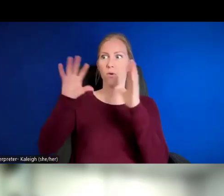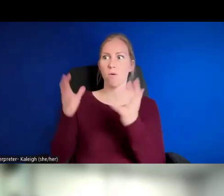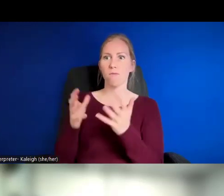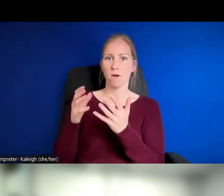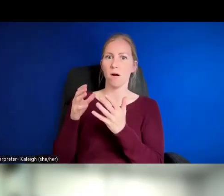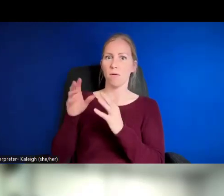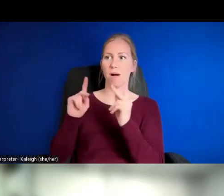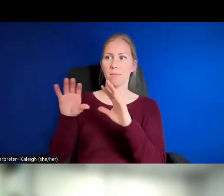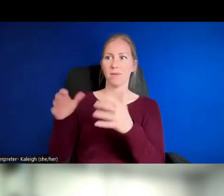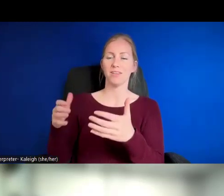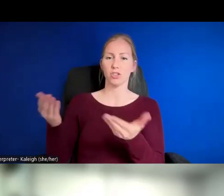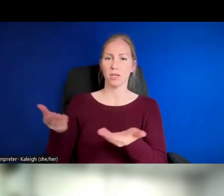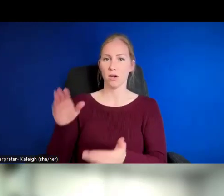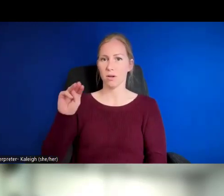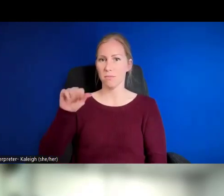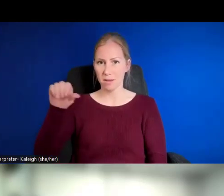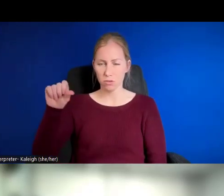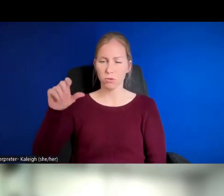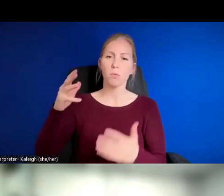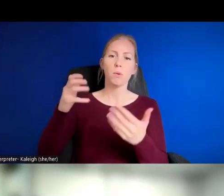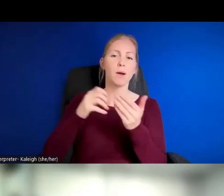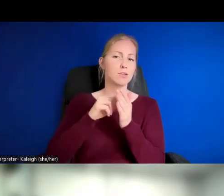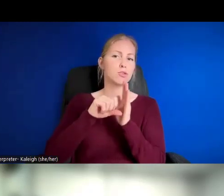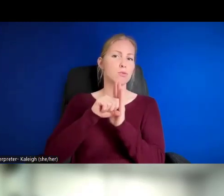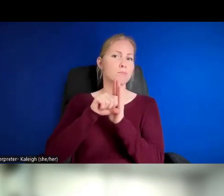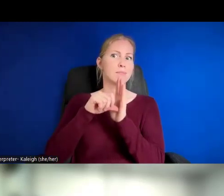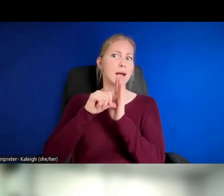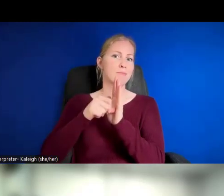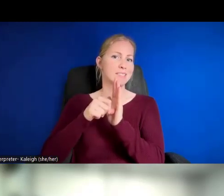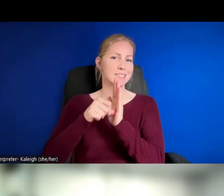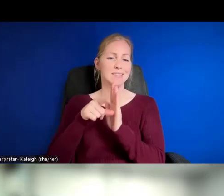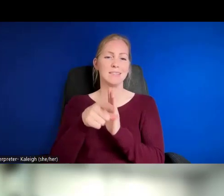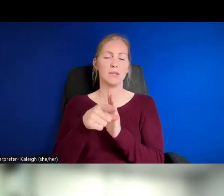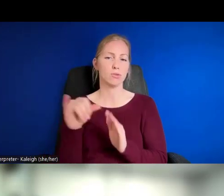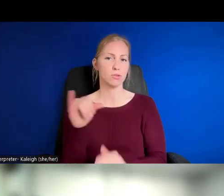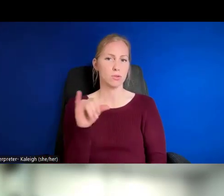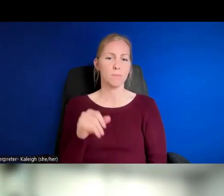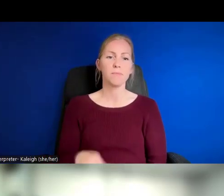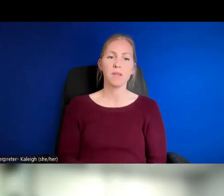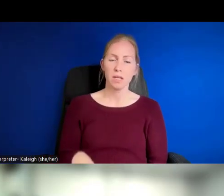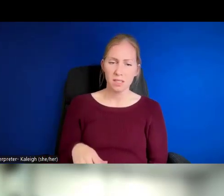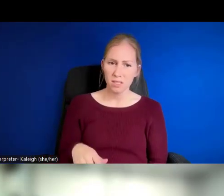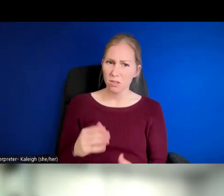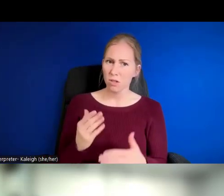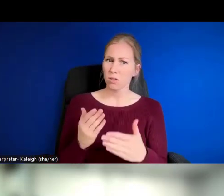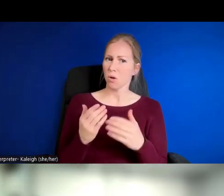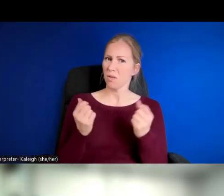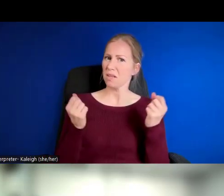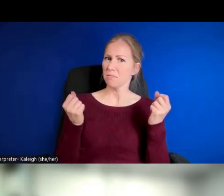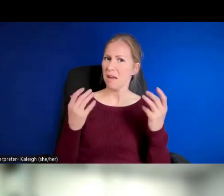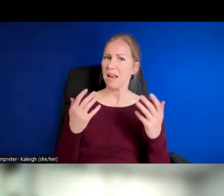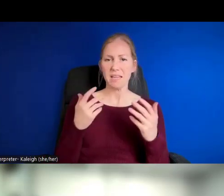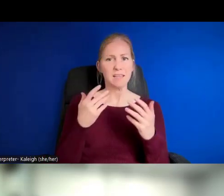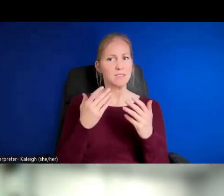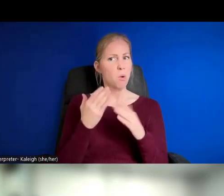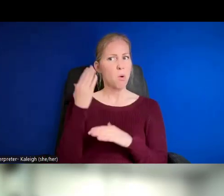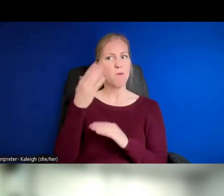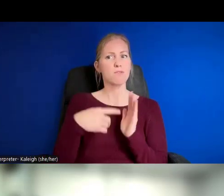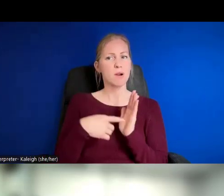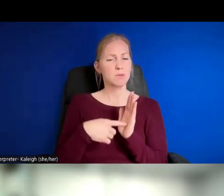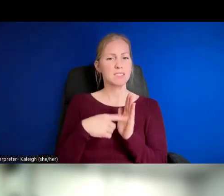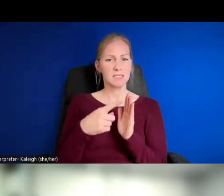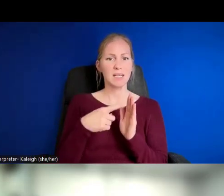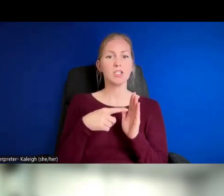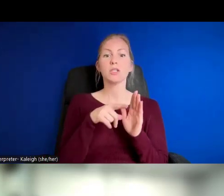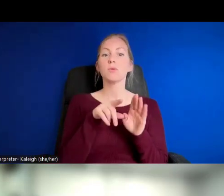we wanted to review that here as well, given that this pattern of overrepresentation is something that is also seen in